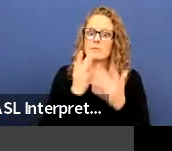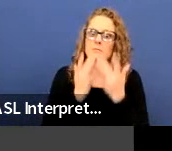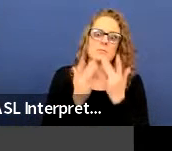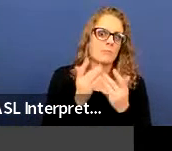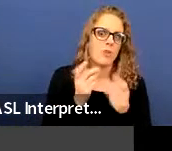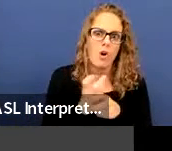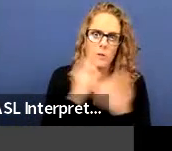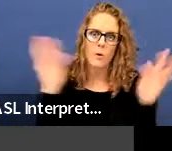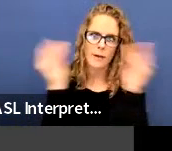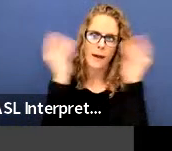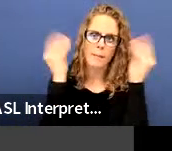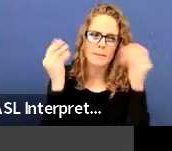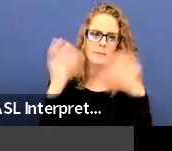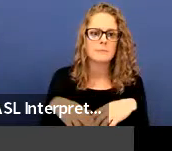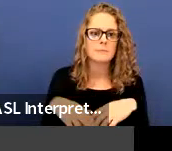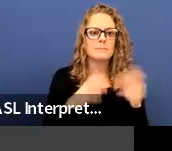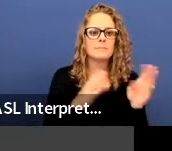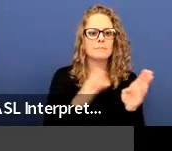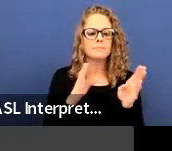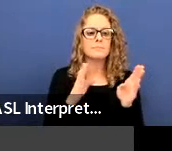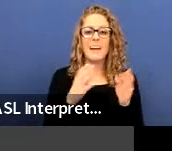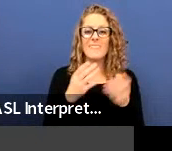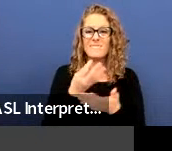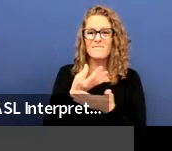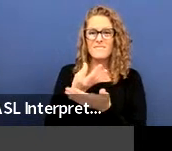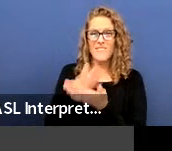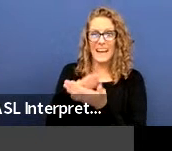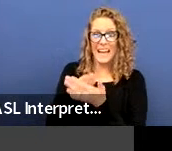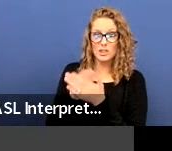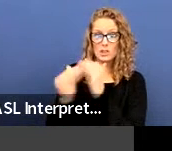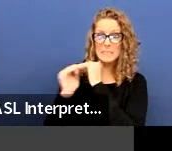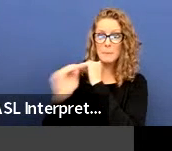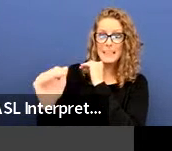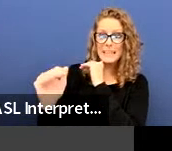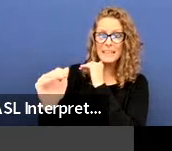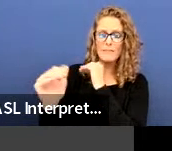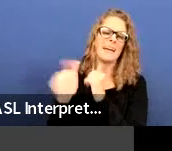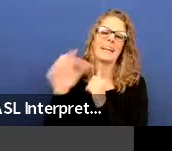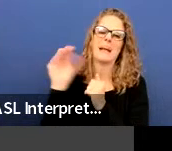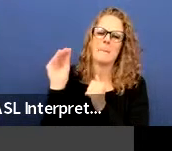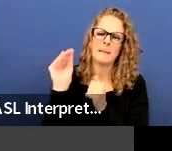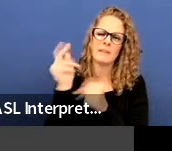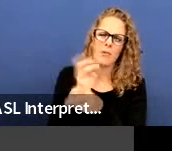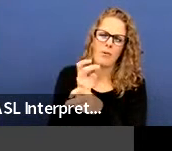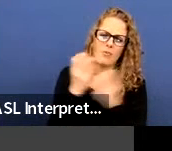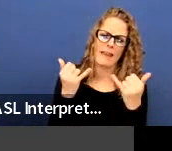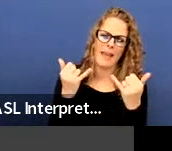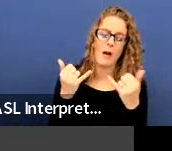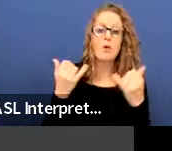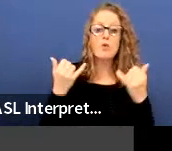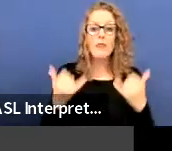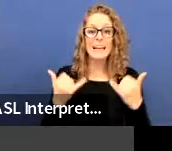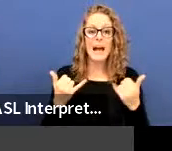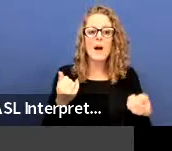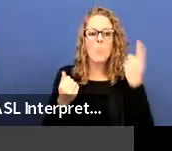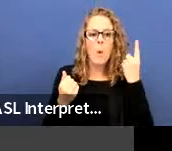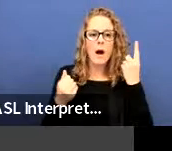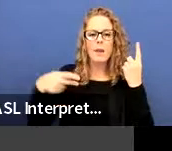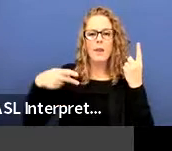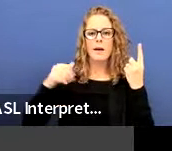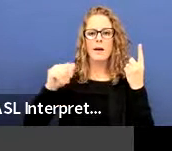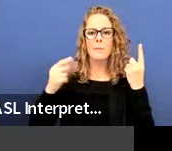Financial stability for any provider is difficult right now. And right now we only have one pathway